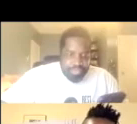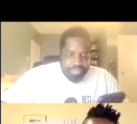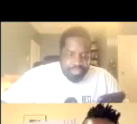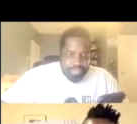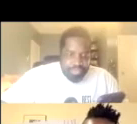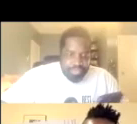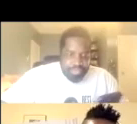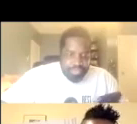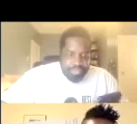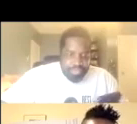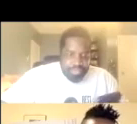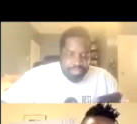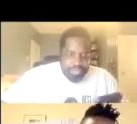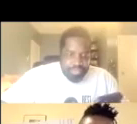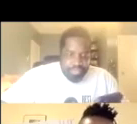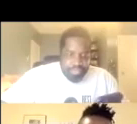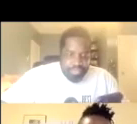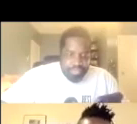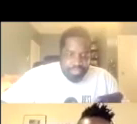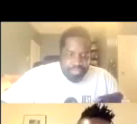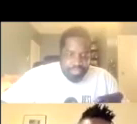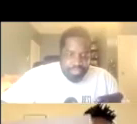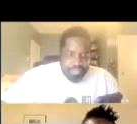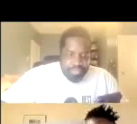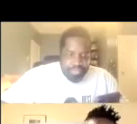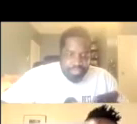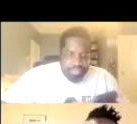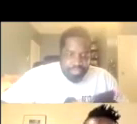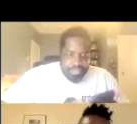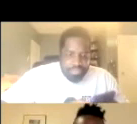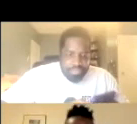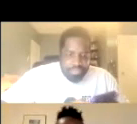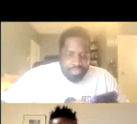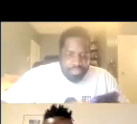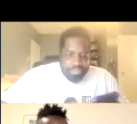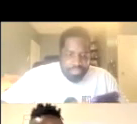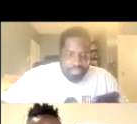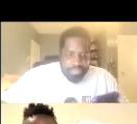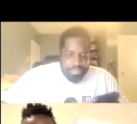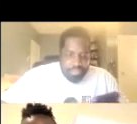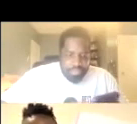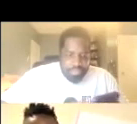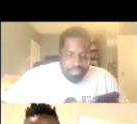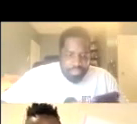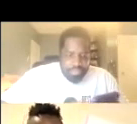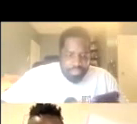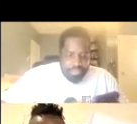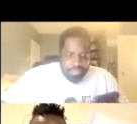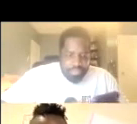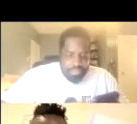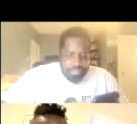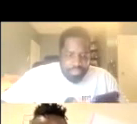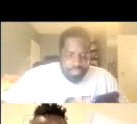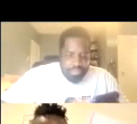the i think email us your mailing address and we'll mail you one of these transmissions from fierce pussy